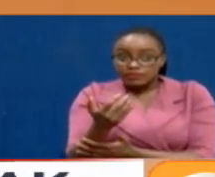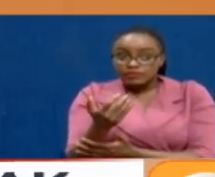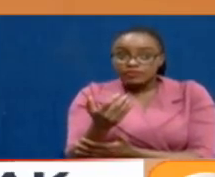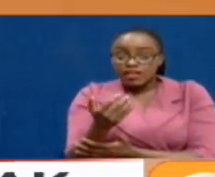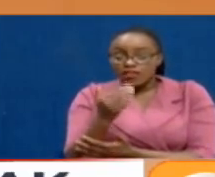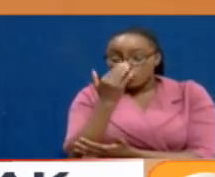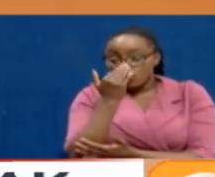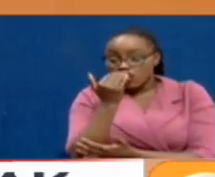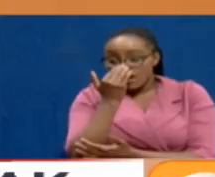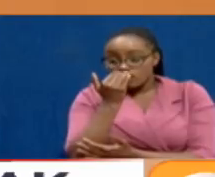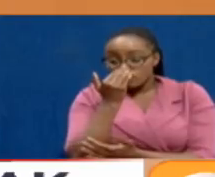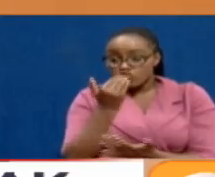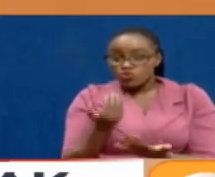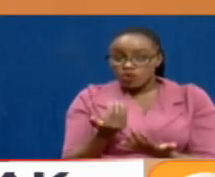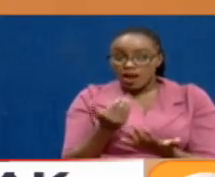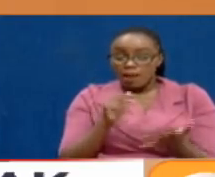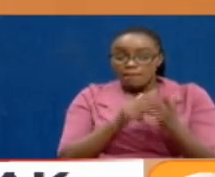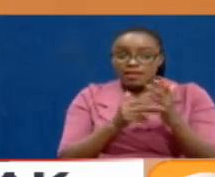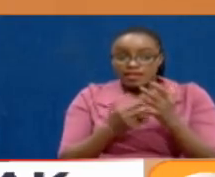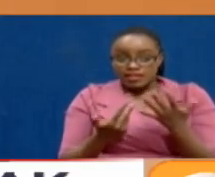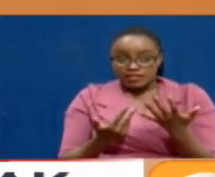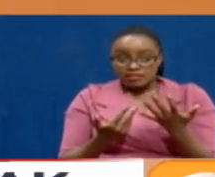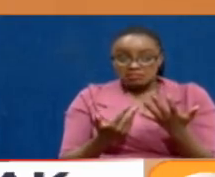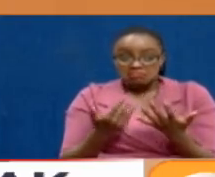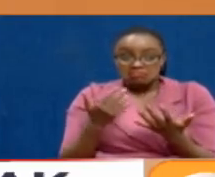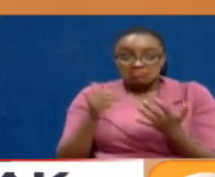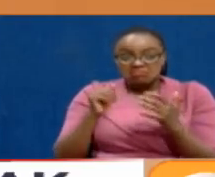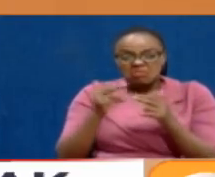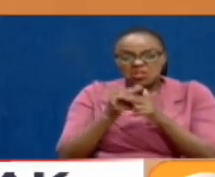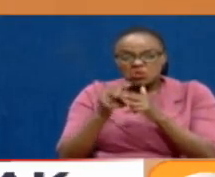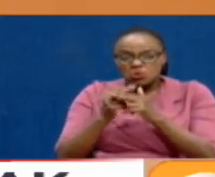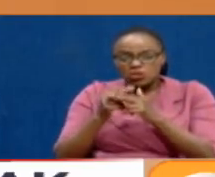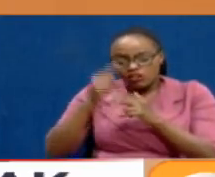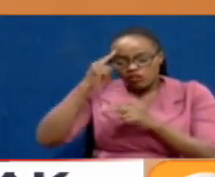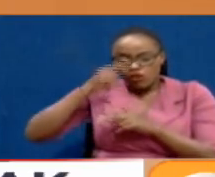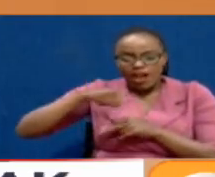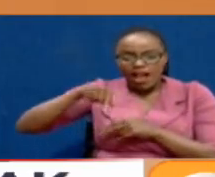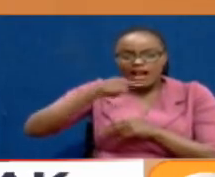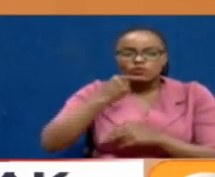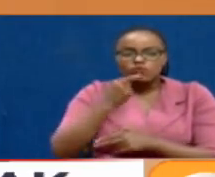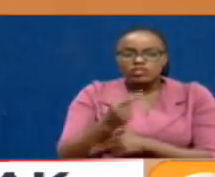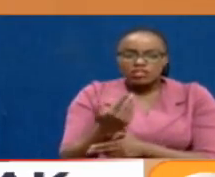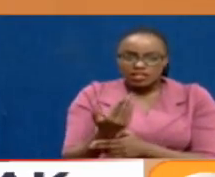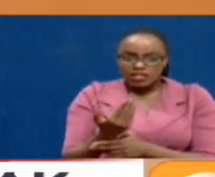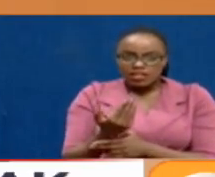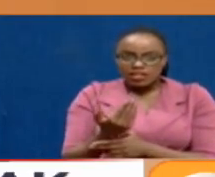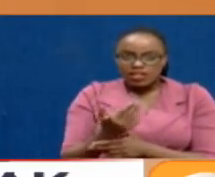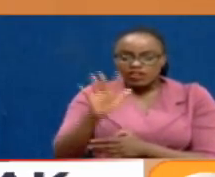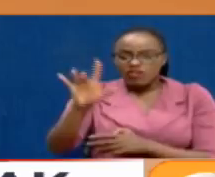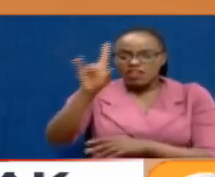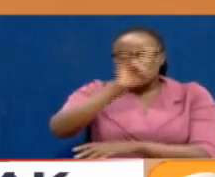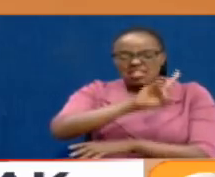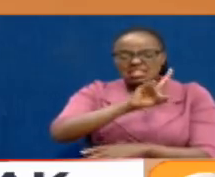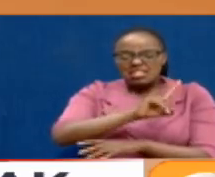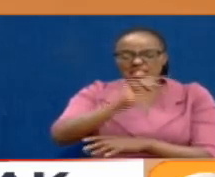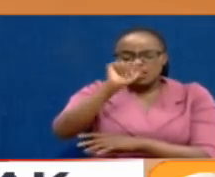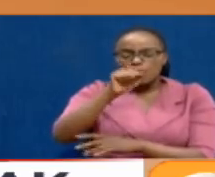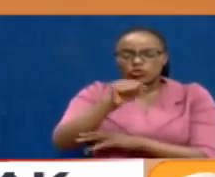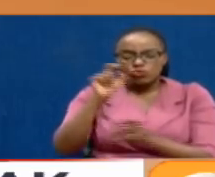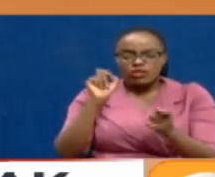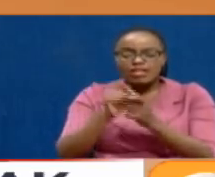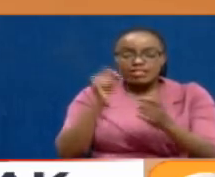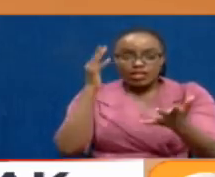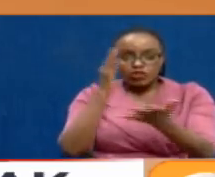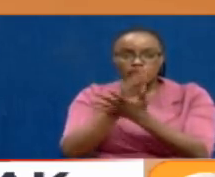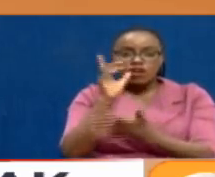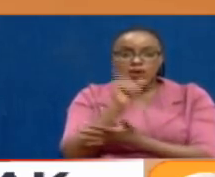it. So 1 day would be a bit too soon for us to say. I think 5 days is more like it. Okay.